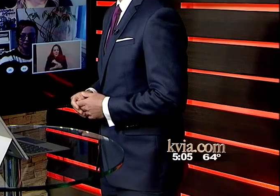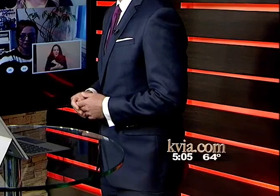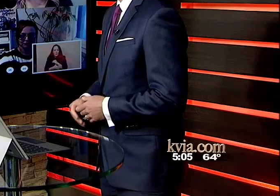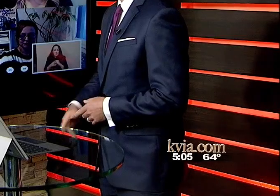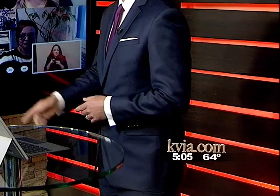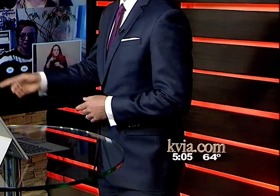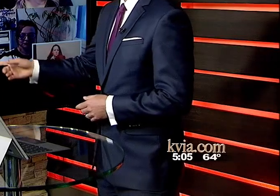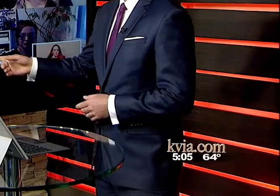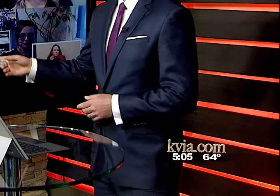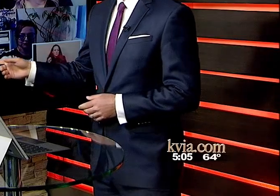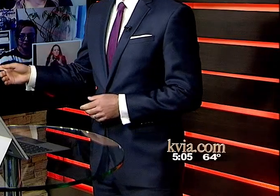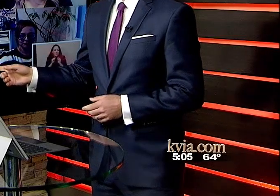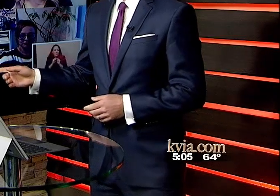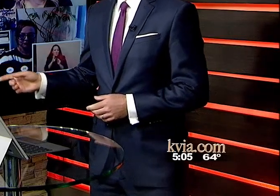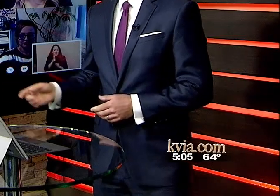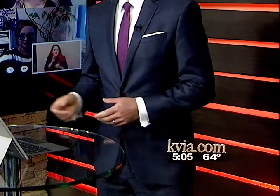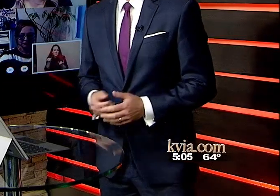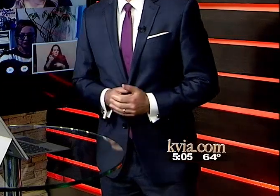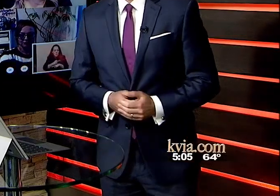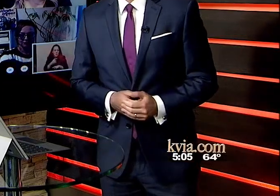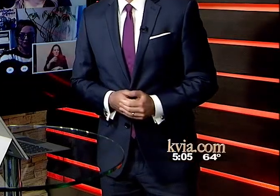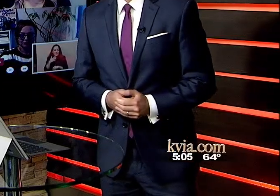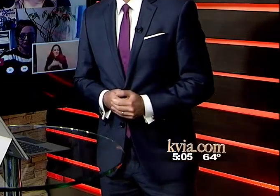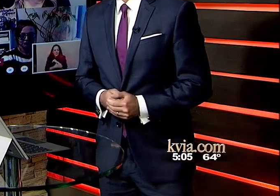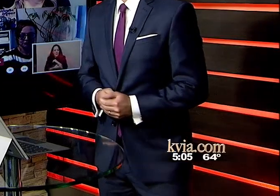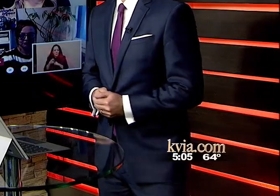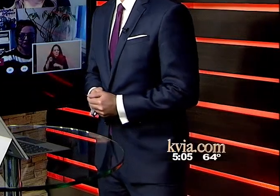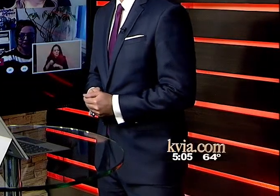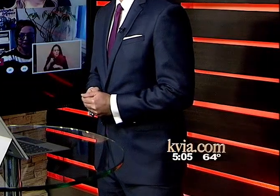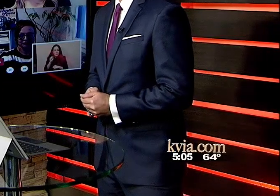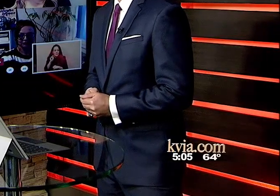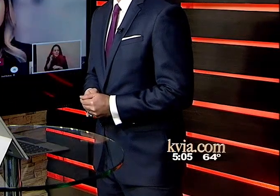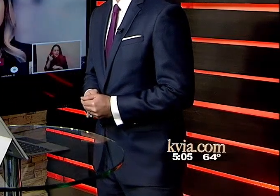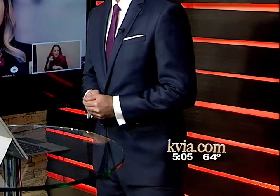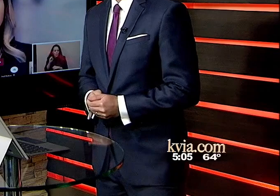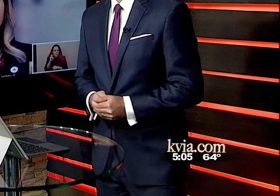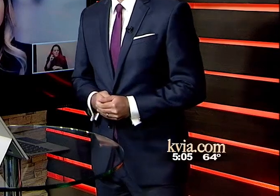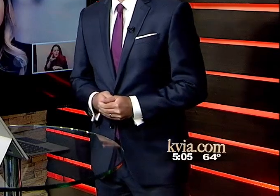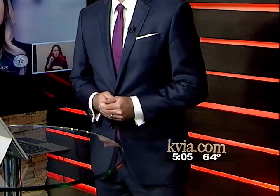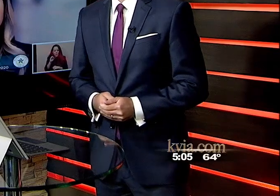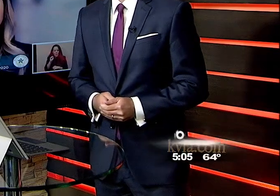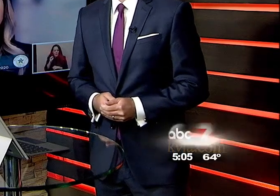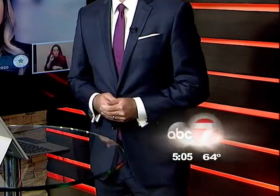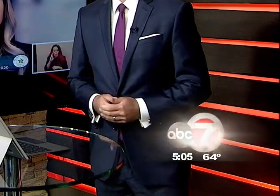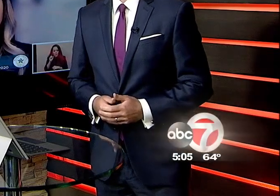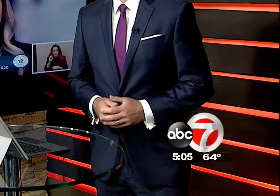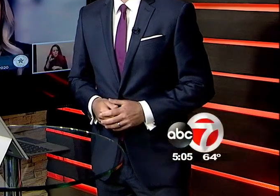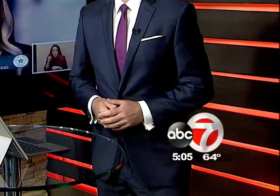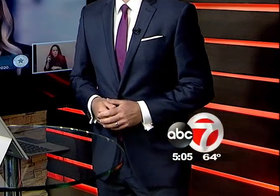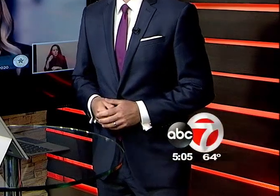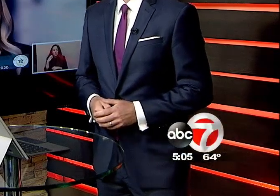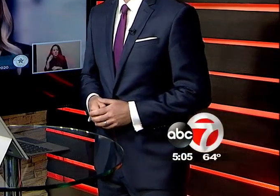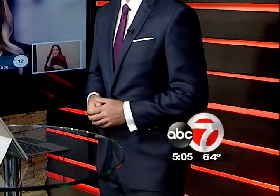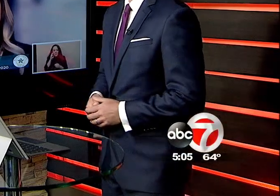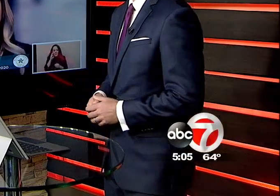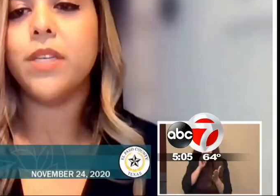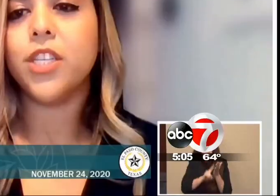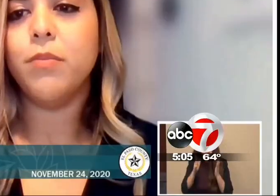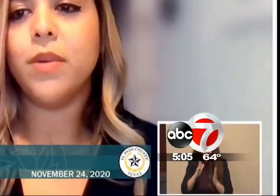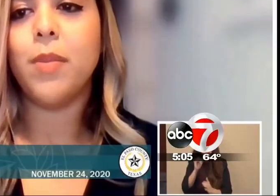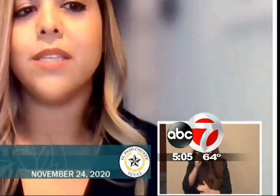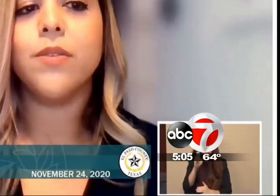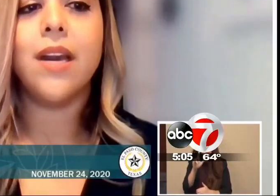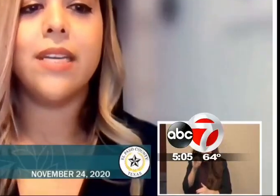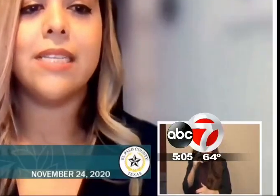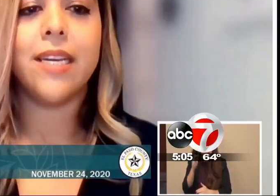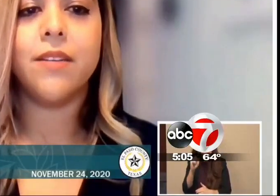El Paso County Judge Ricardo Salmoniego about to speak live here on ABC7. Let's listen in. El Paso Chief Medical Examiner. Joel